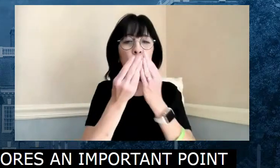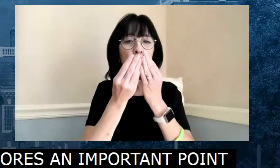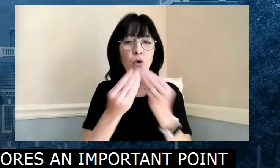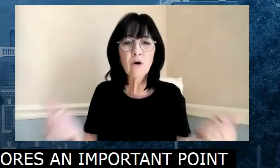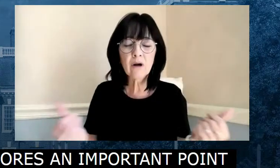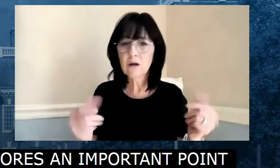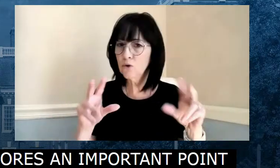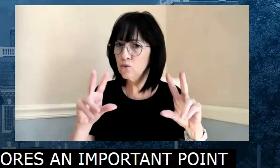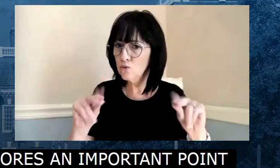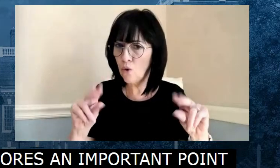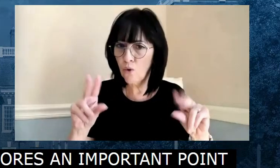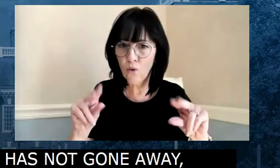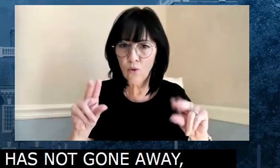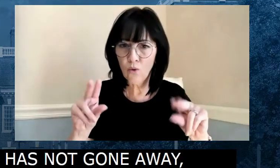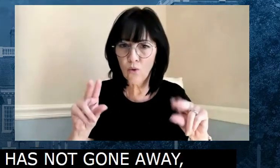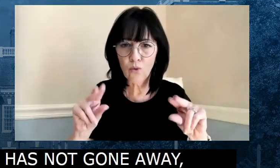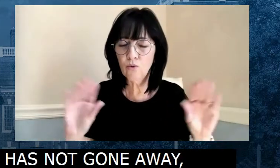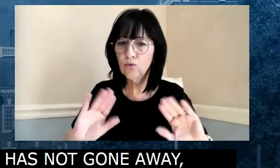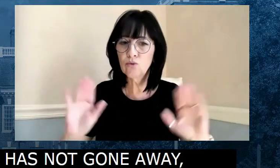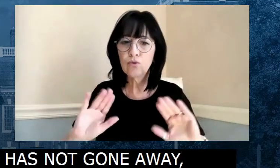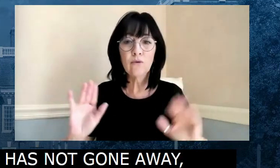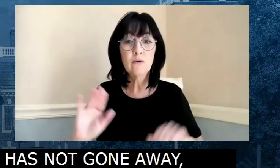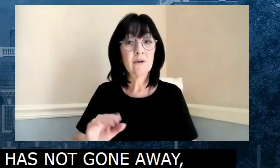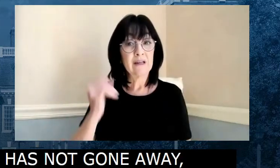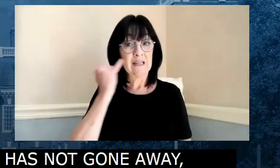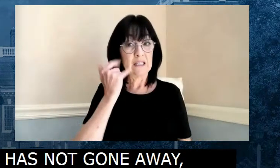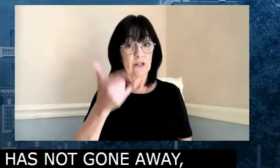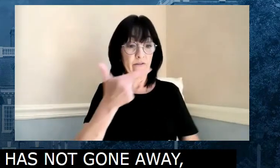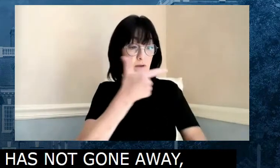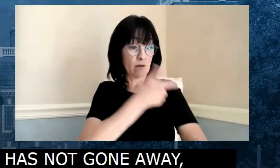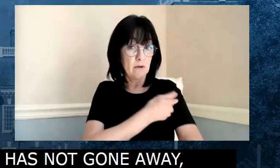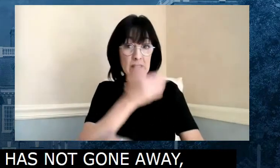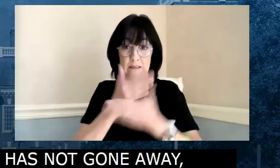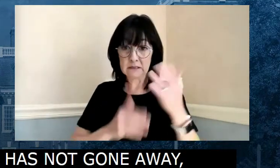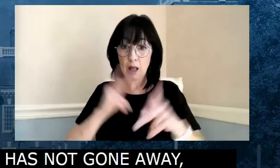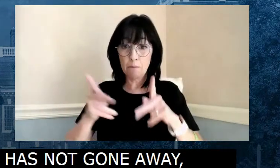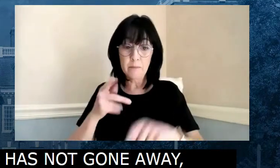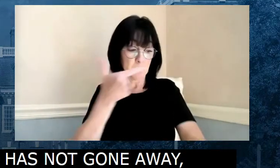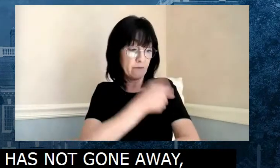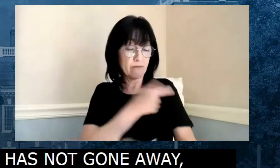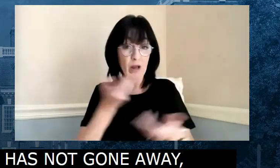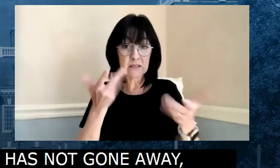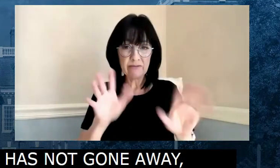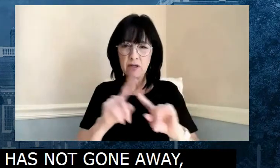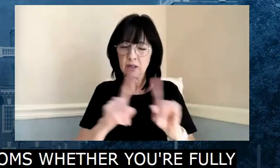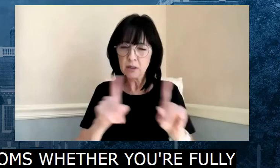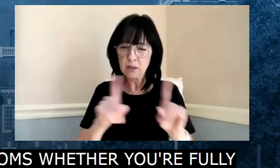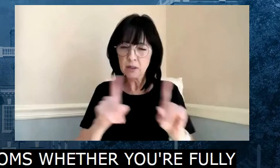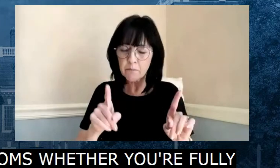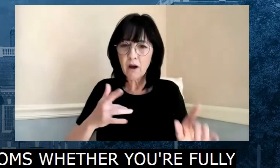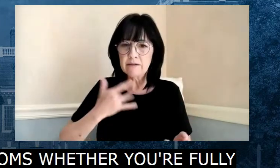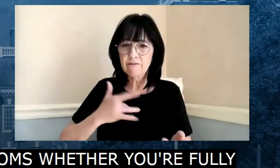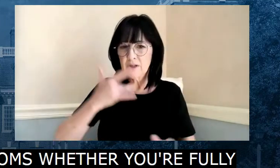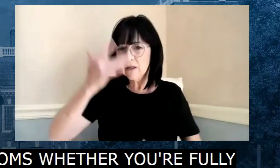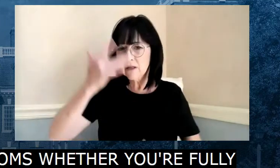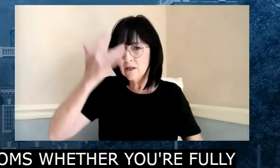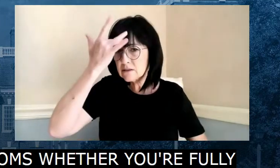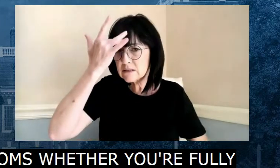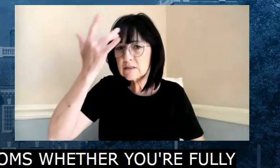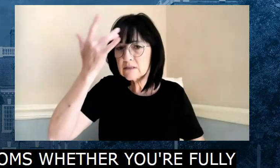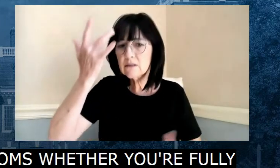whether you are fully vaccinated or not, still is vitally important. And more important if you are